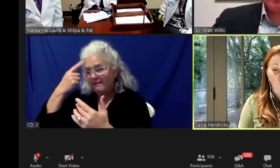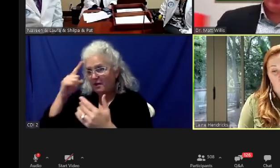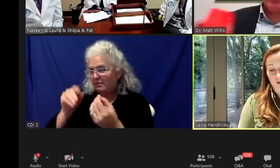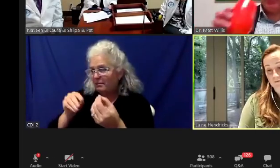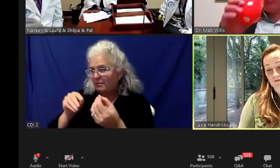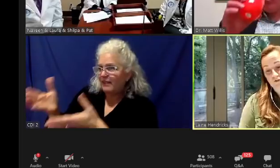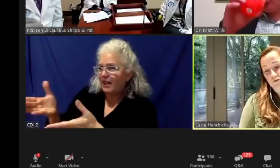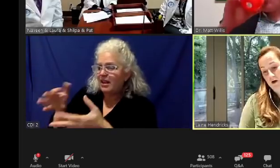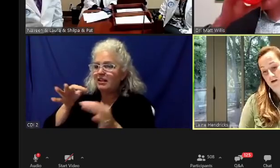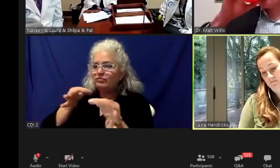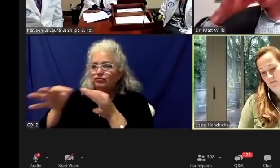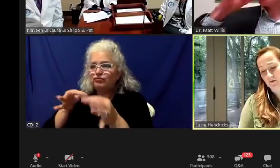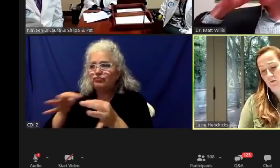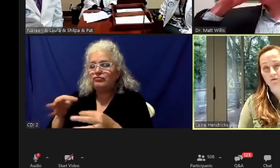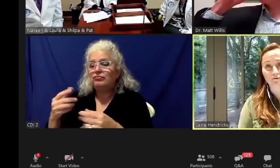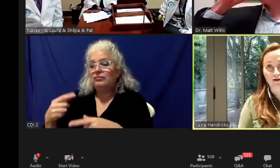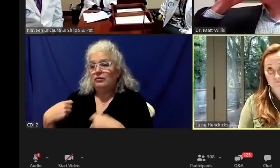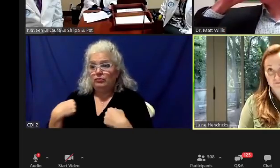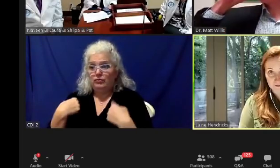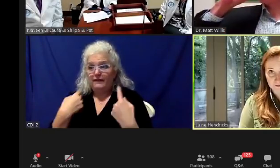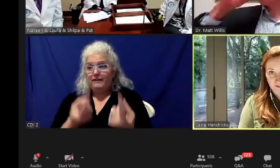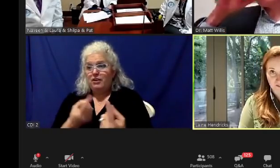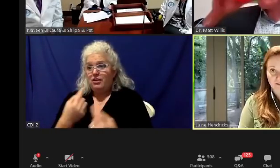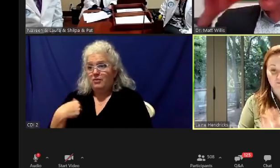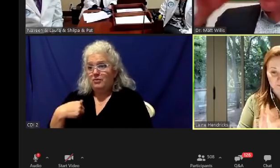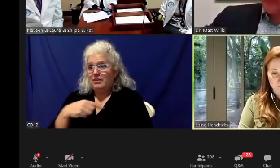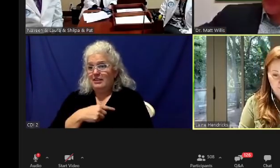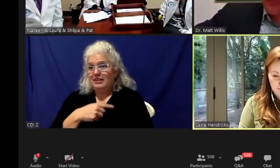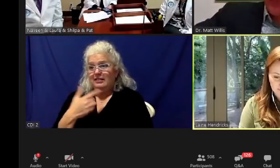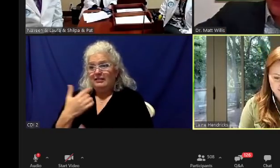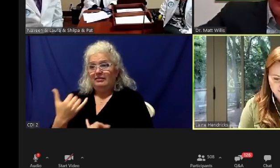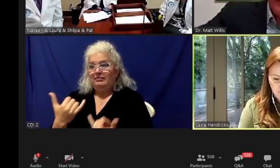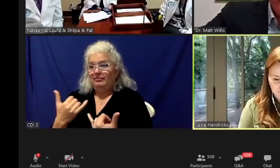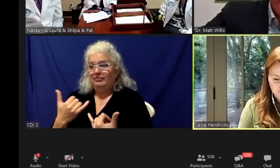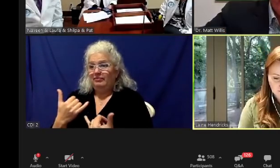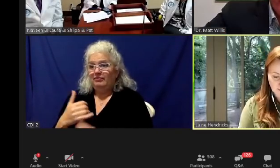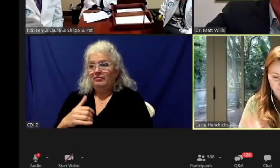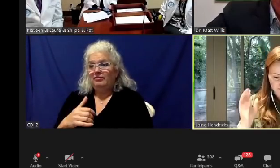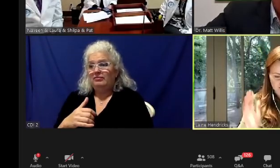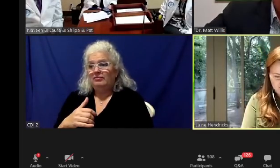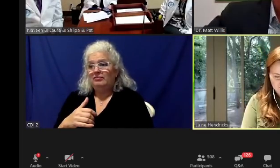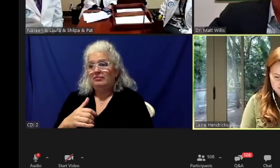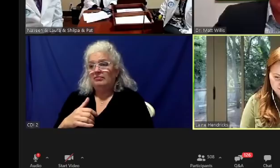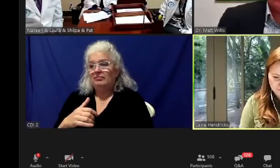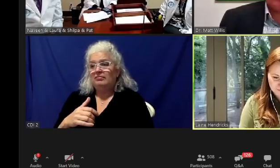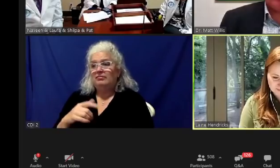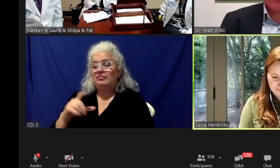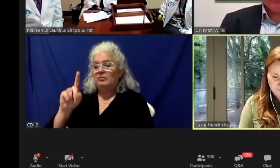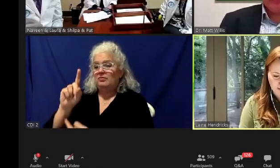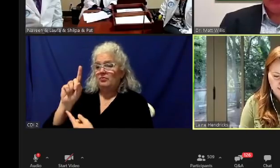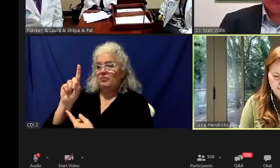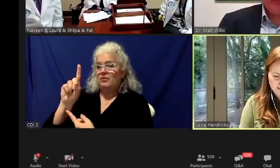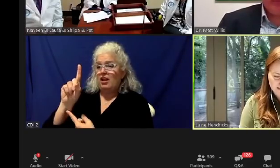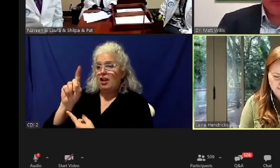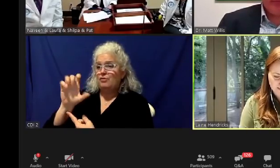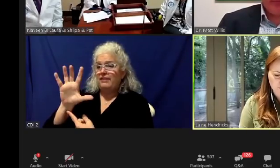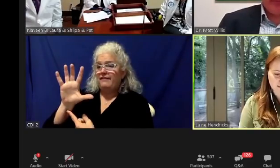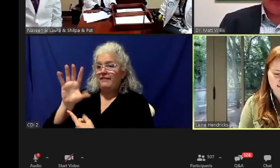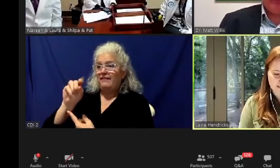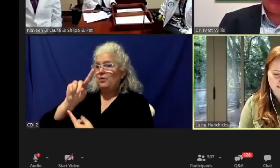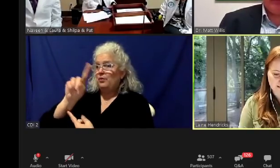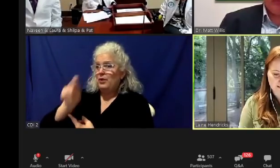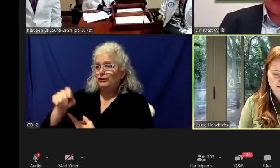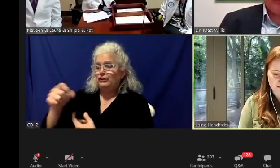received close to probably well over 150 questions. We will not be able to get to all of them, but I will dive into some of the more common themes that